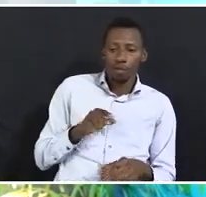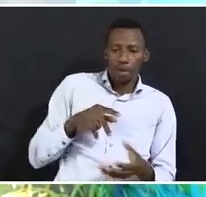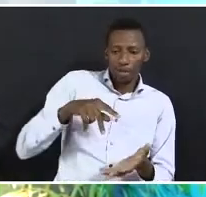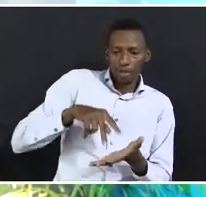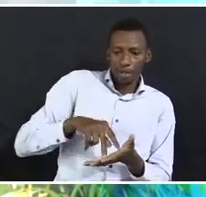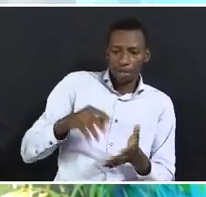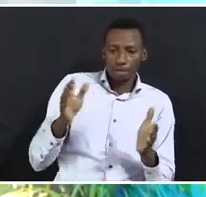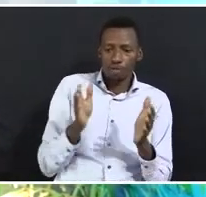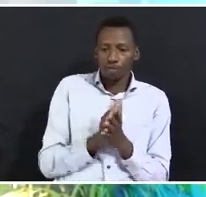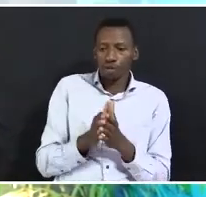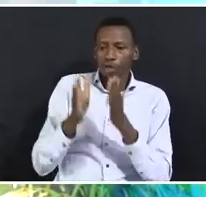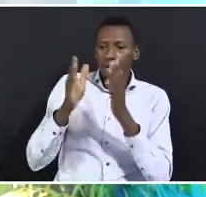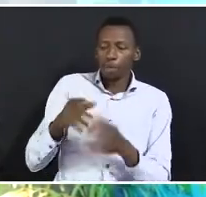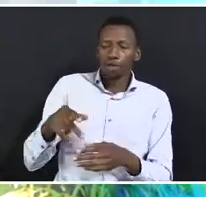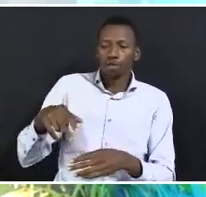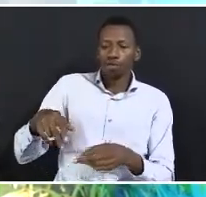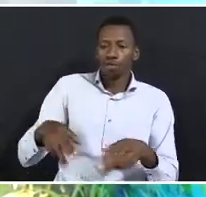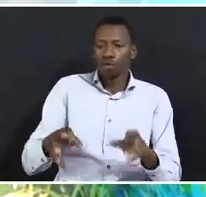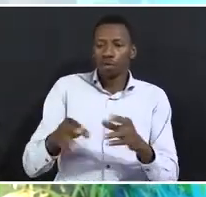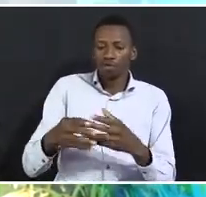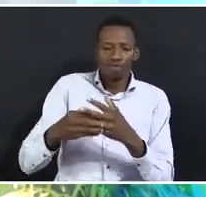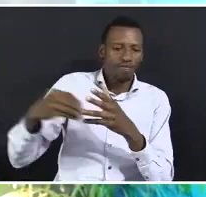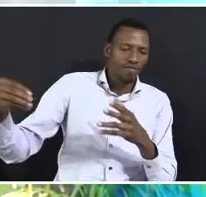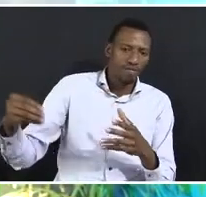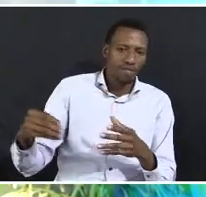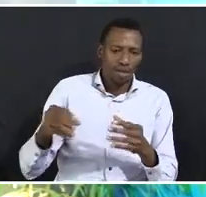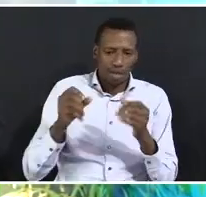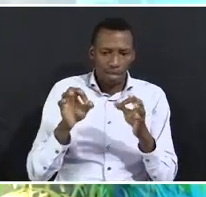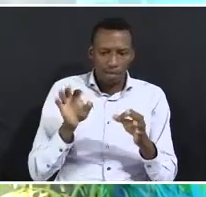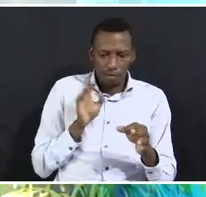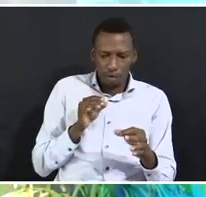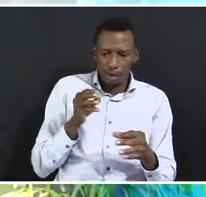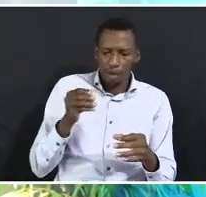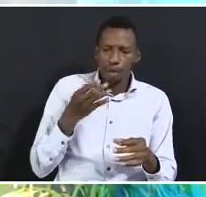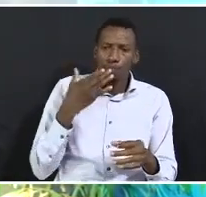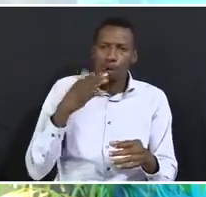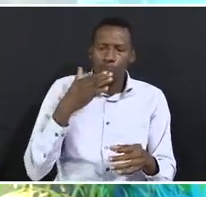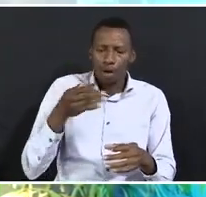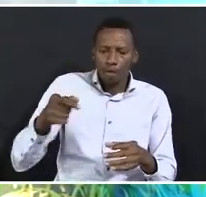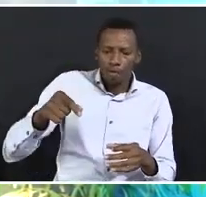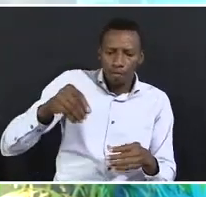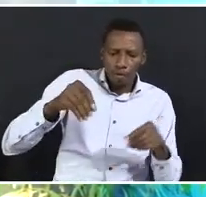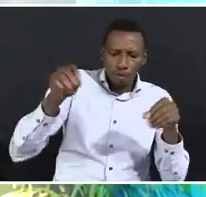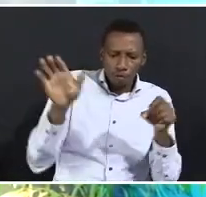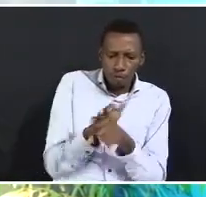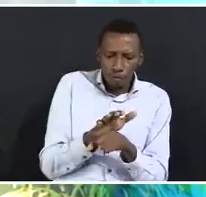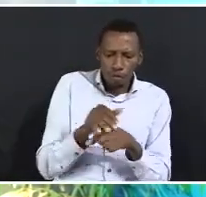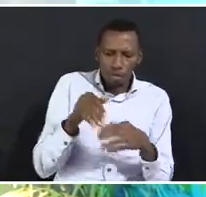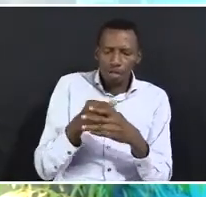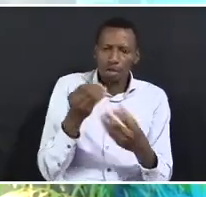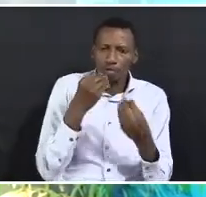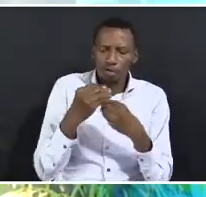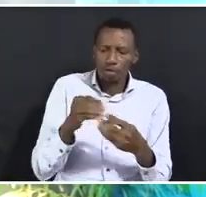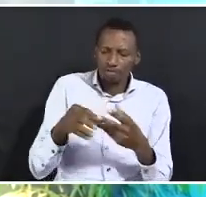the way, divorce. When the woman has put a lot of salt in the food, divorce. When the woman has changed,